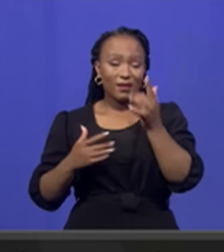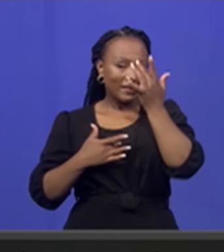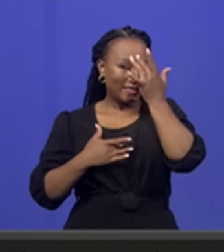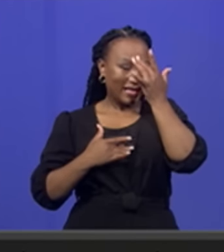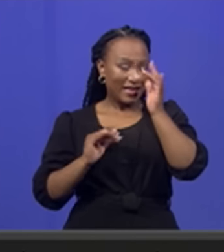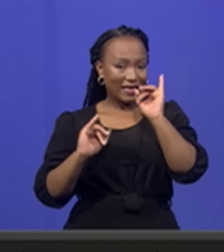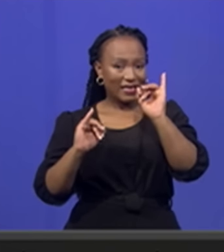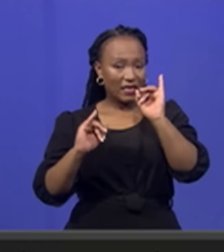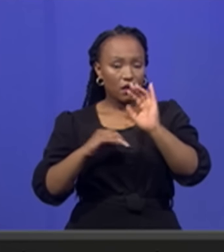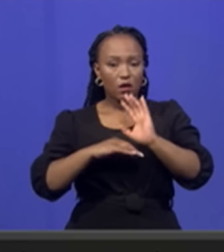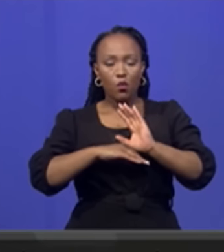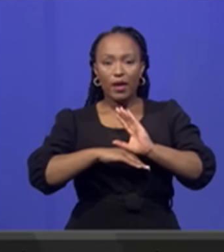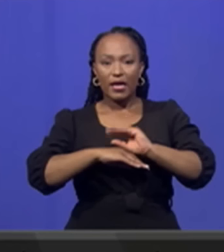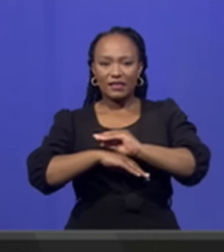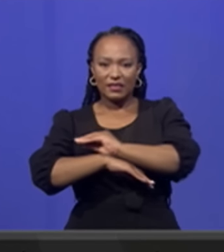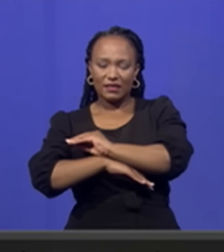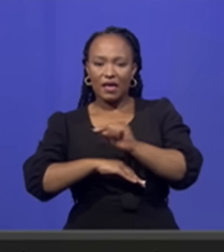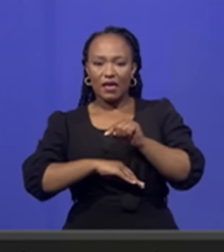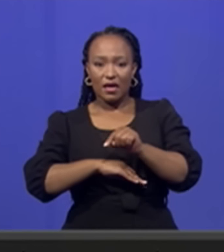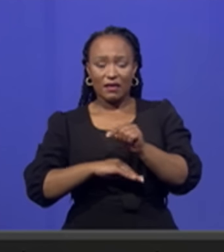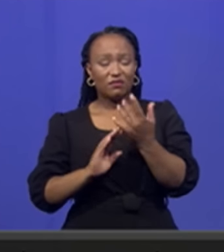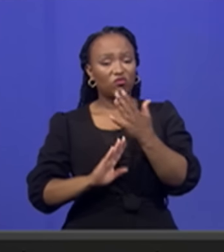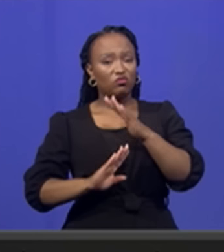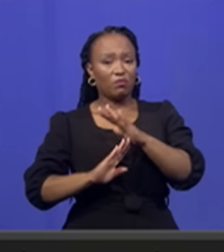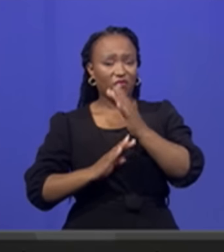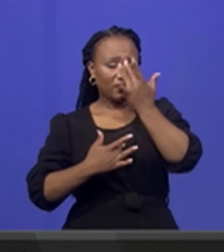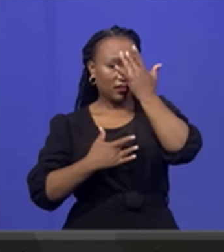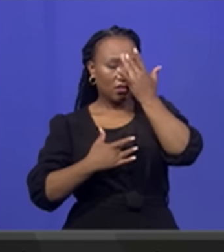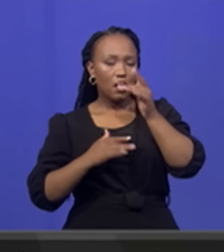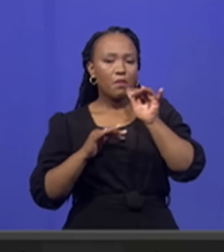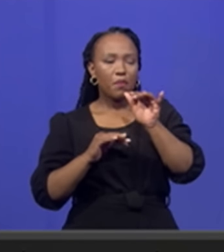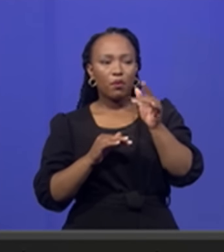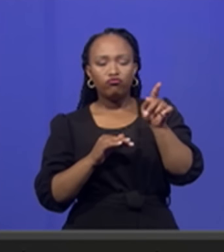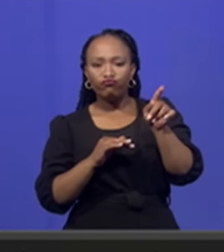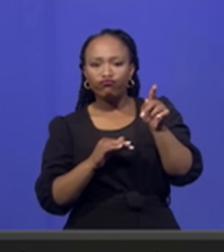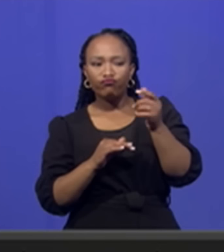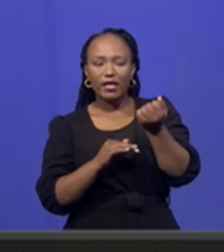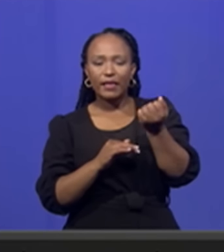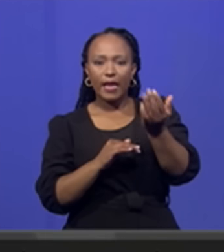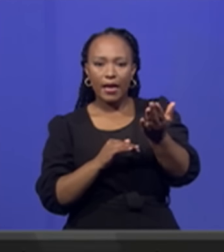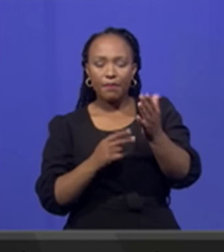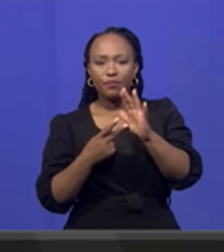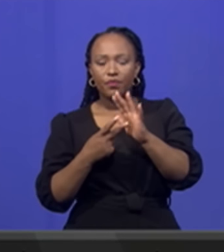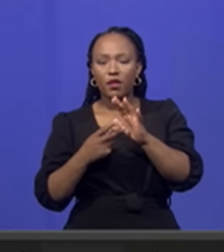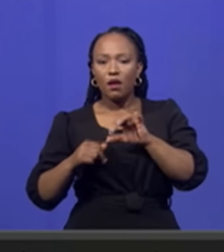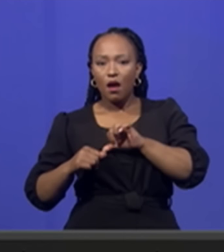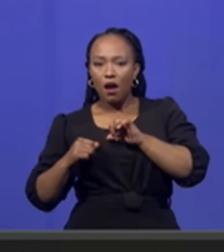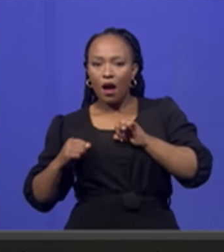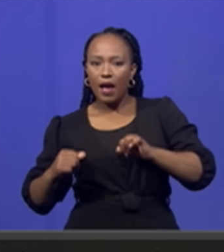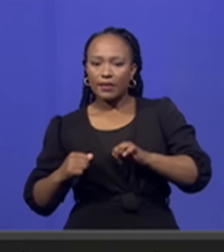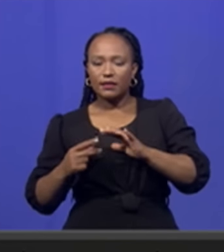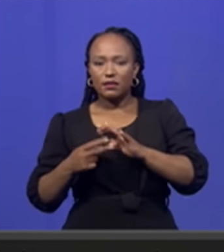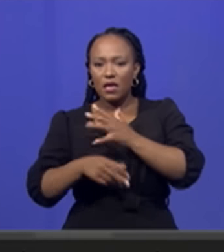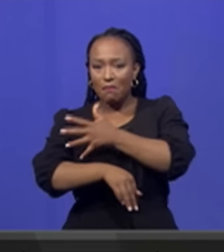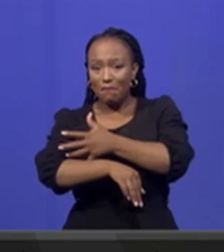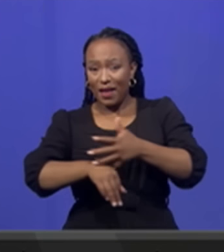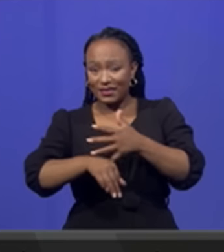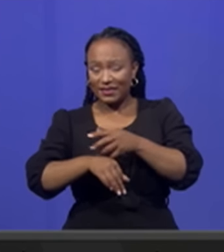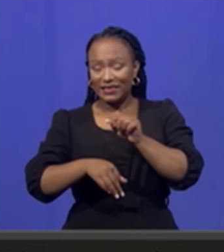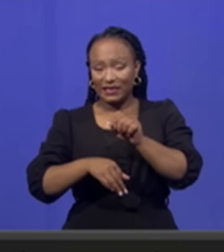ha mofetse e ne le sesosa se ka sehlong sa dikopo tsa ditjhelete bohloko ba pelo le methapo ya madi di ka sehlong ha jwale.